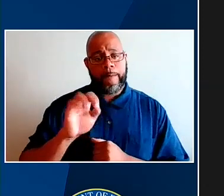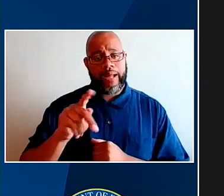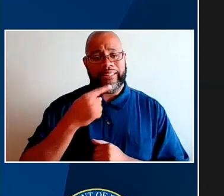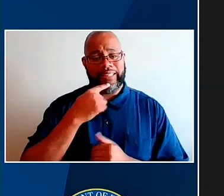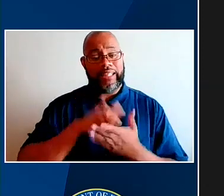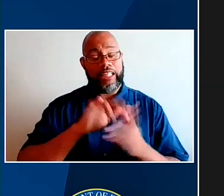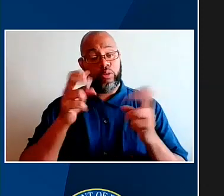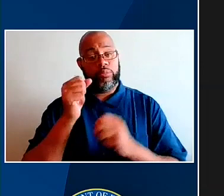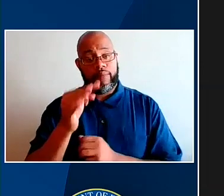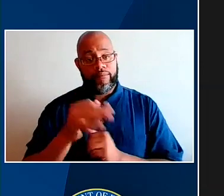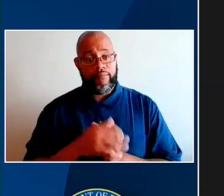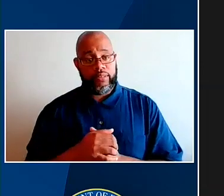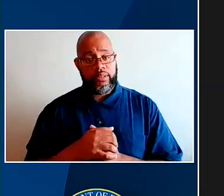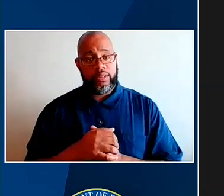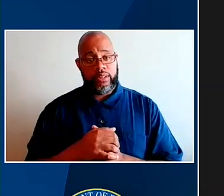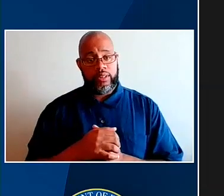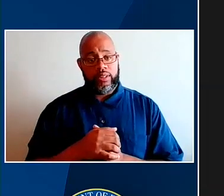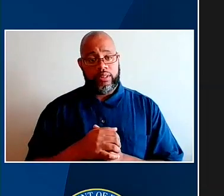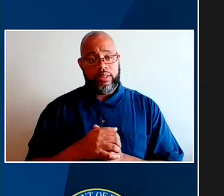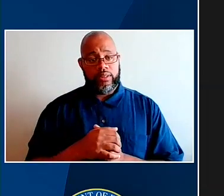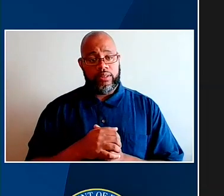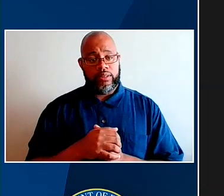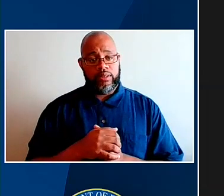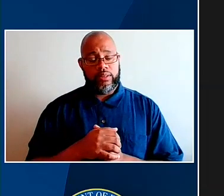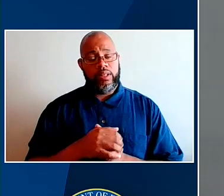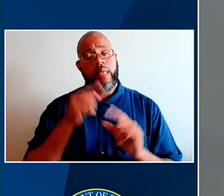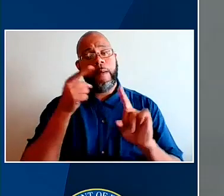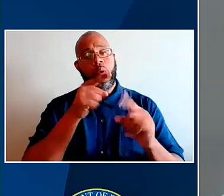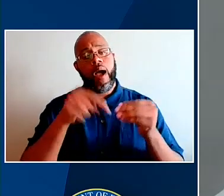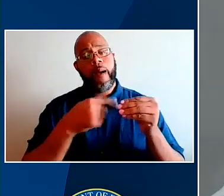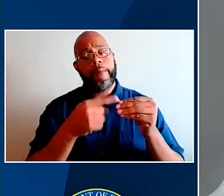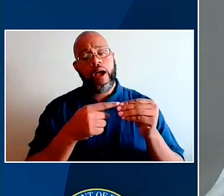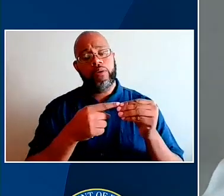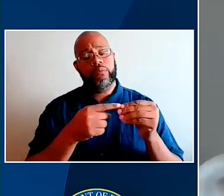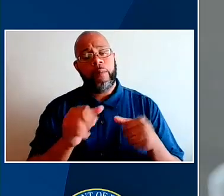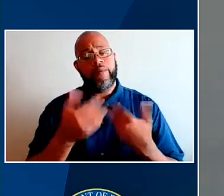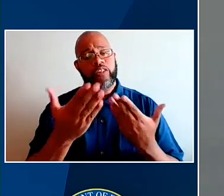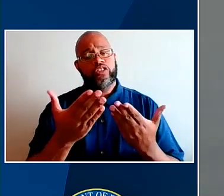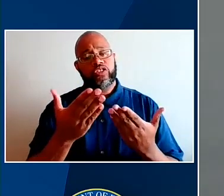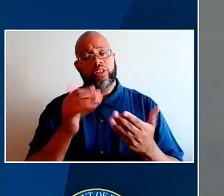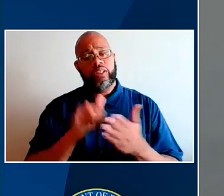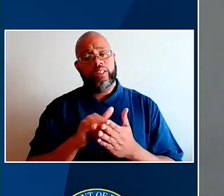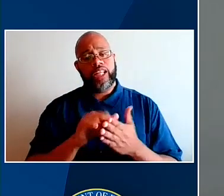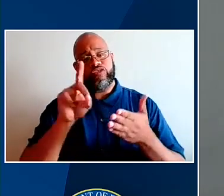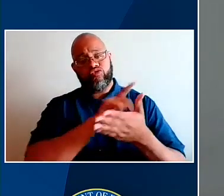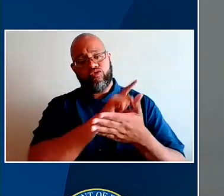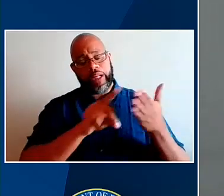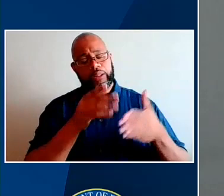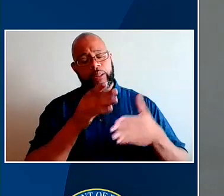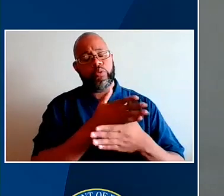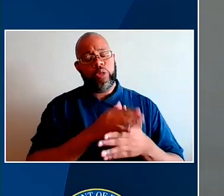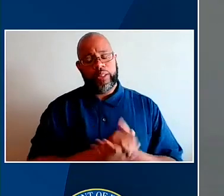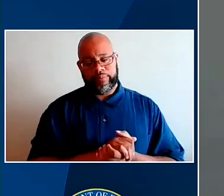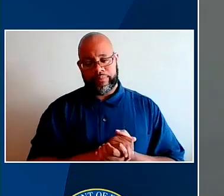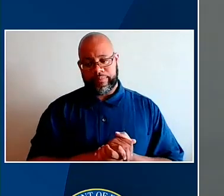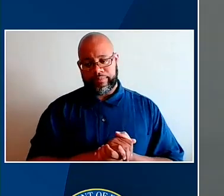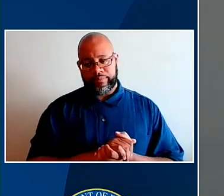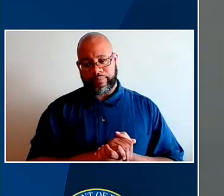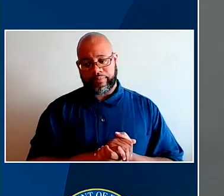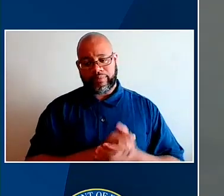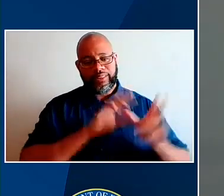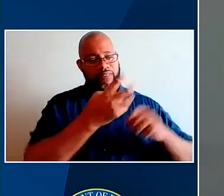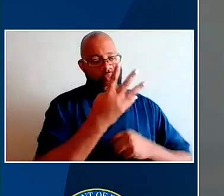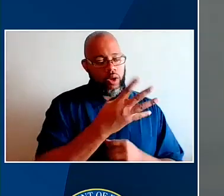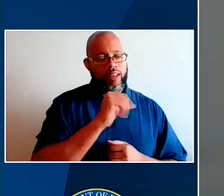of just the point about provision D about discriminating between Title IV and